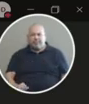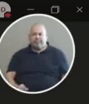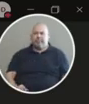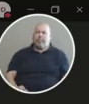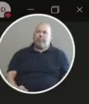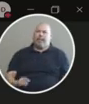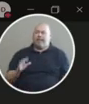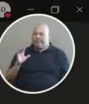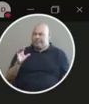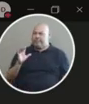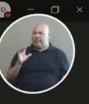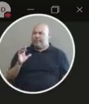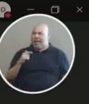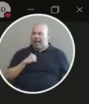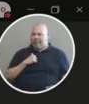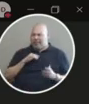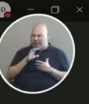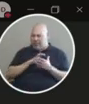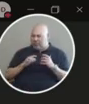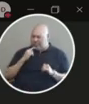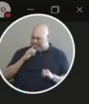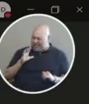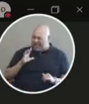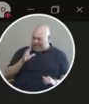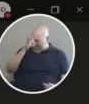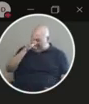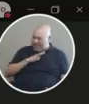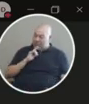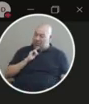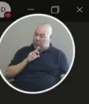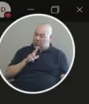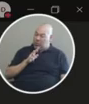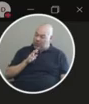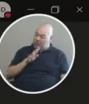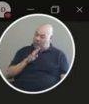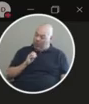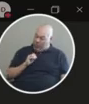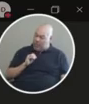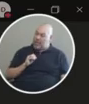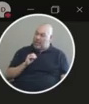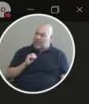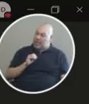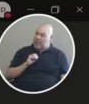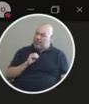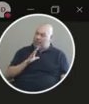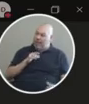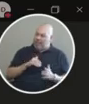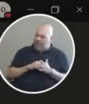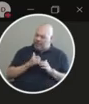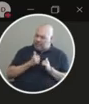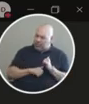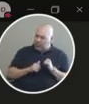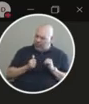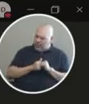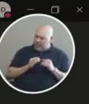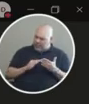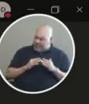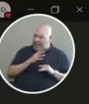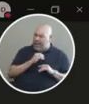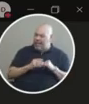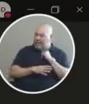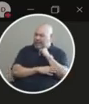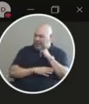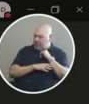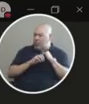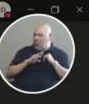may have confused you. I said you could do 340 at $5,000 a piece with the city and the county,